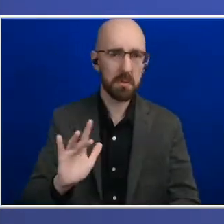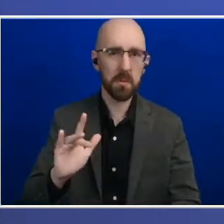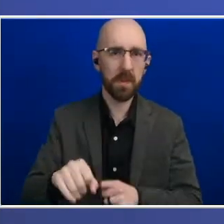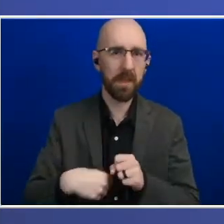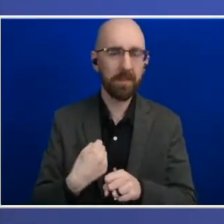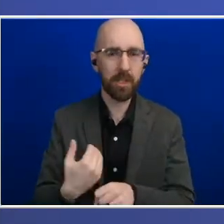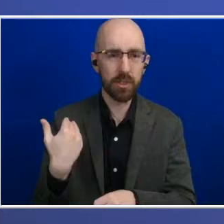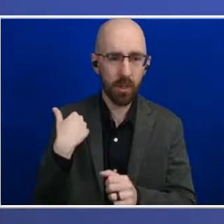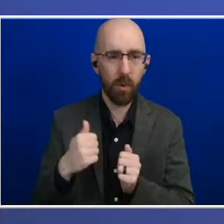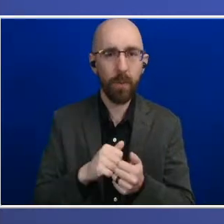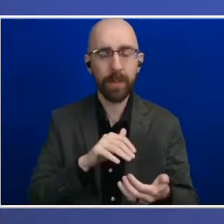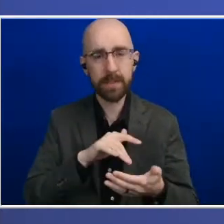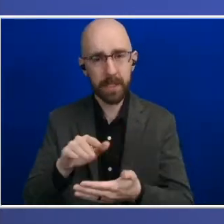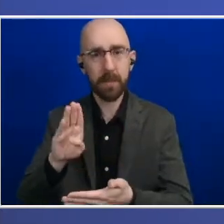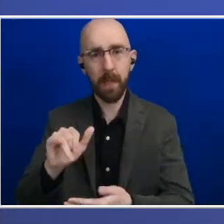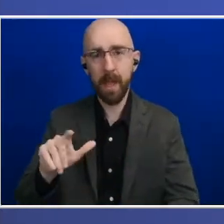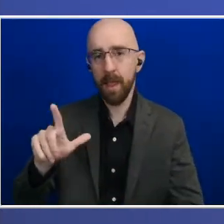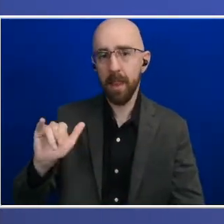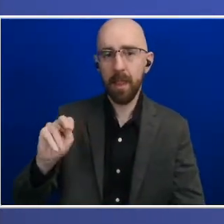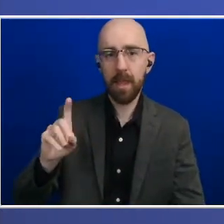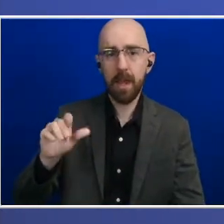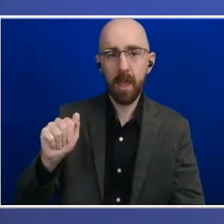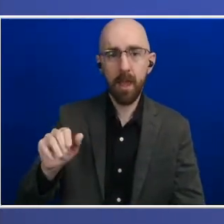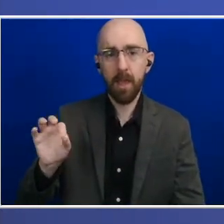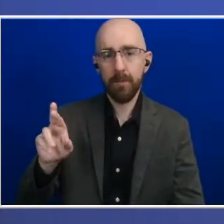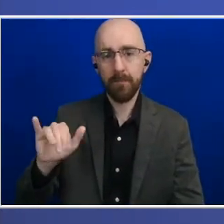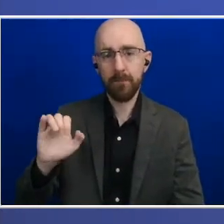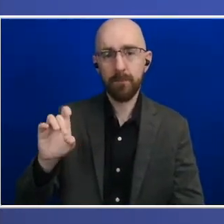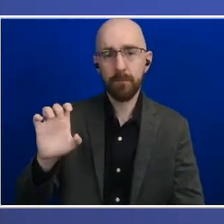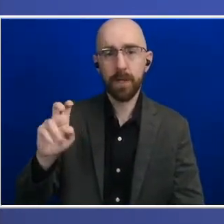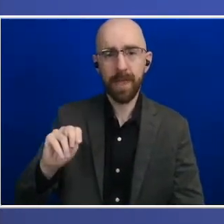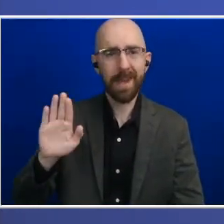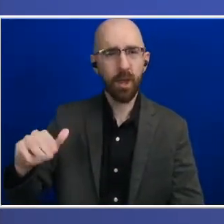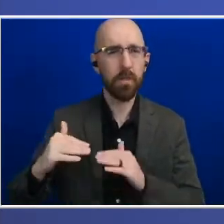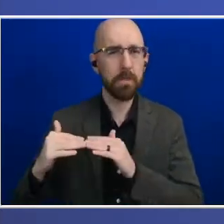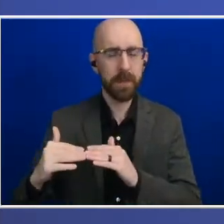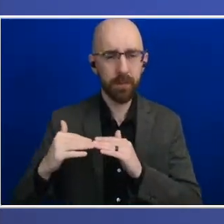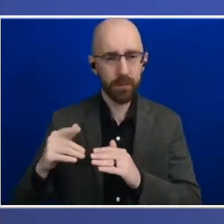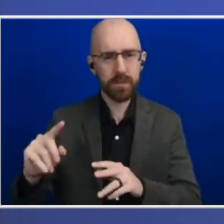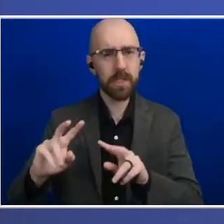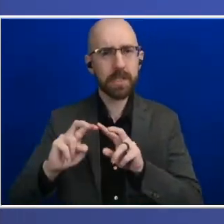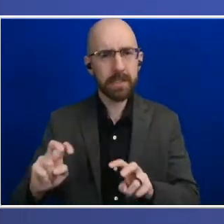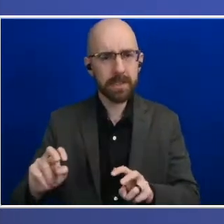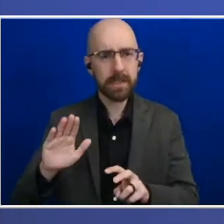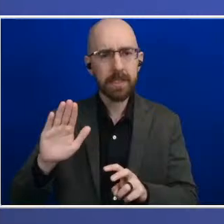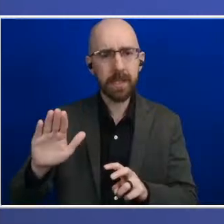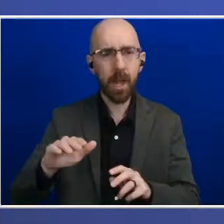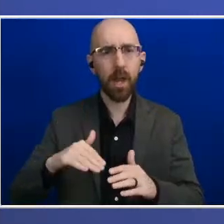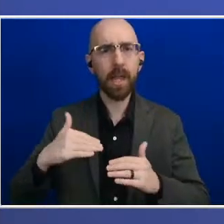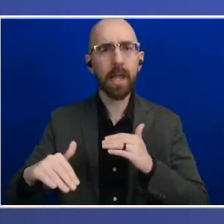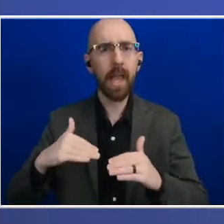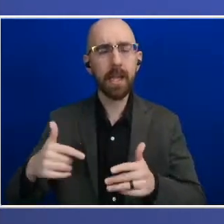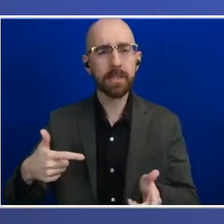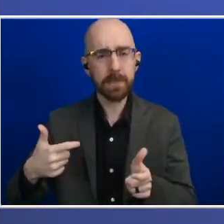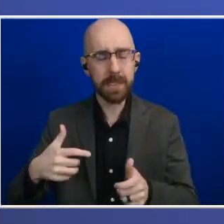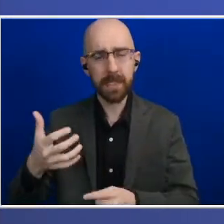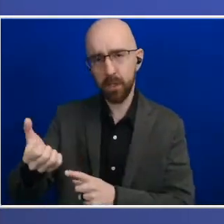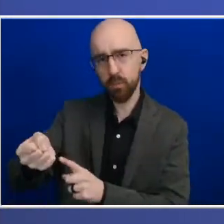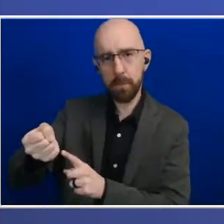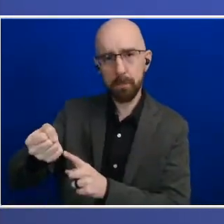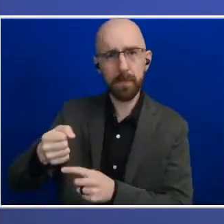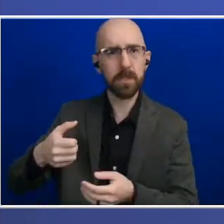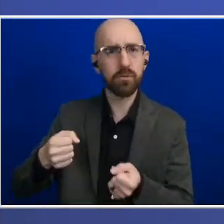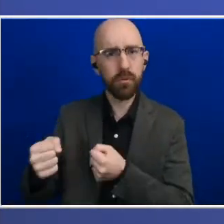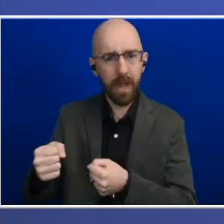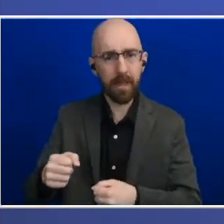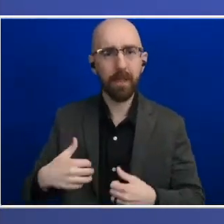by Linda Fried and her colleagues. And part of that was assessing people's gait speed, their grip strength, their fatigability. But